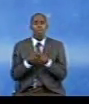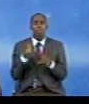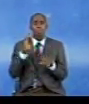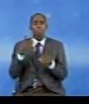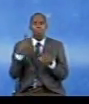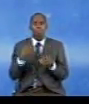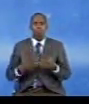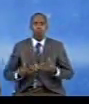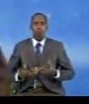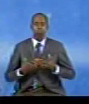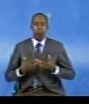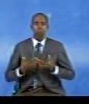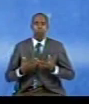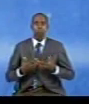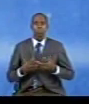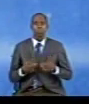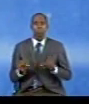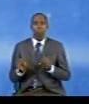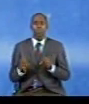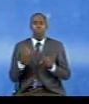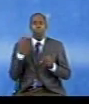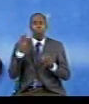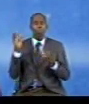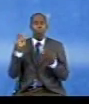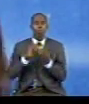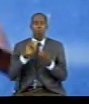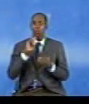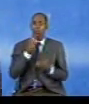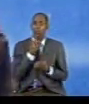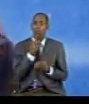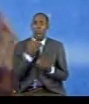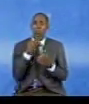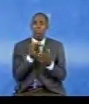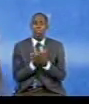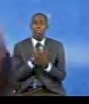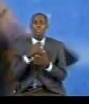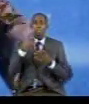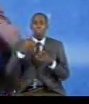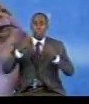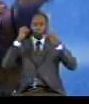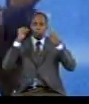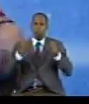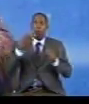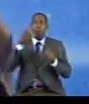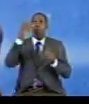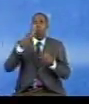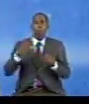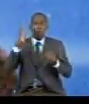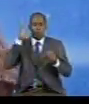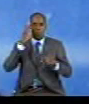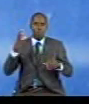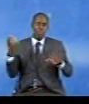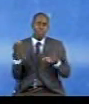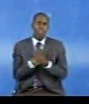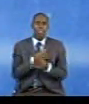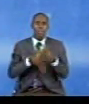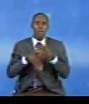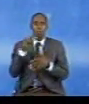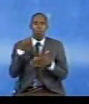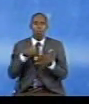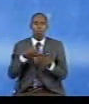I said, God, the power that we jam this power, it will pull it out of me. And so